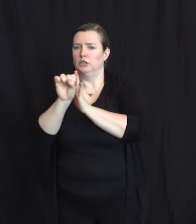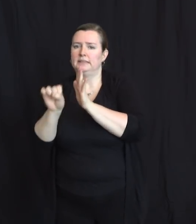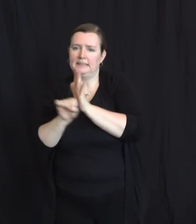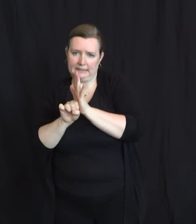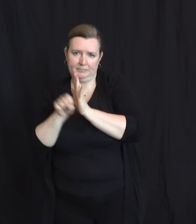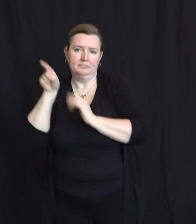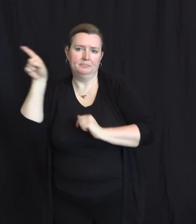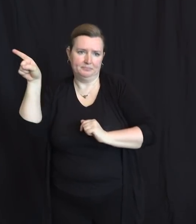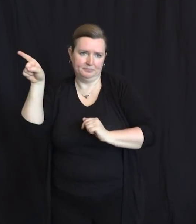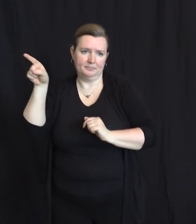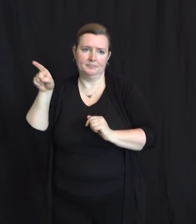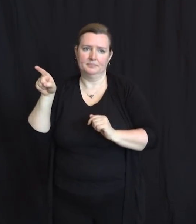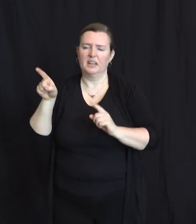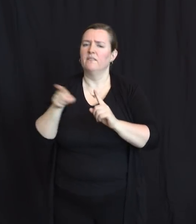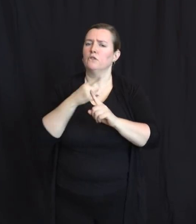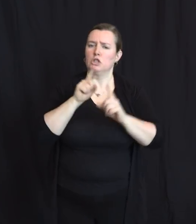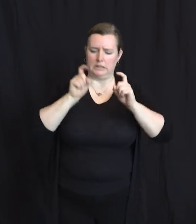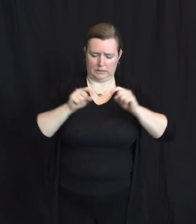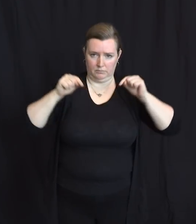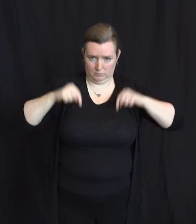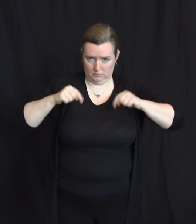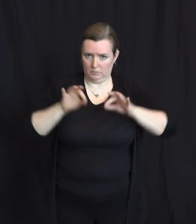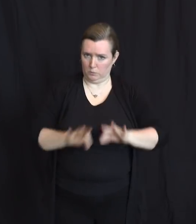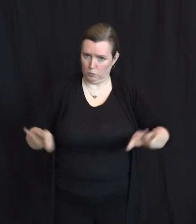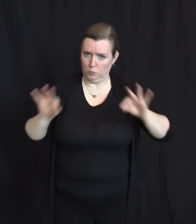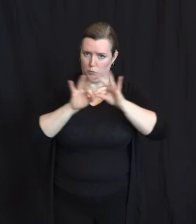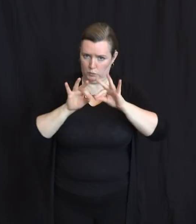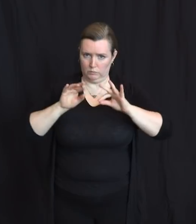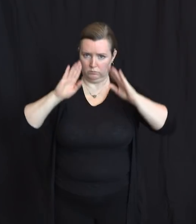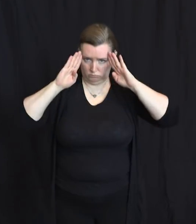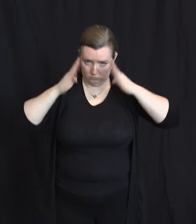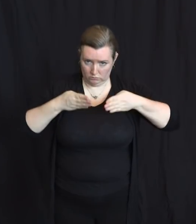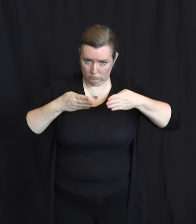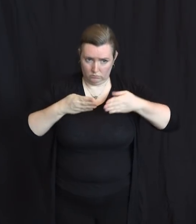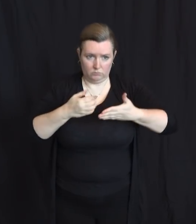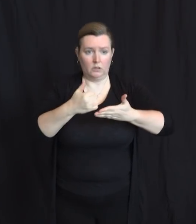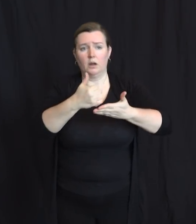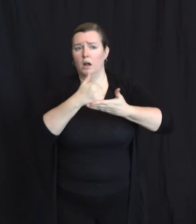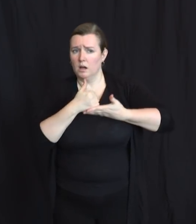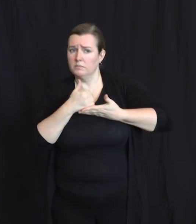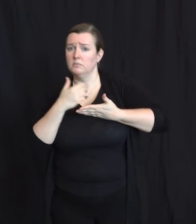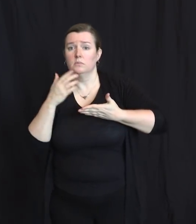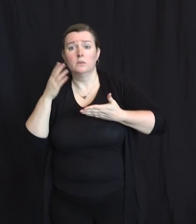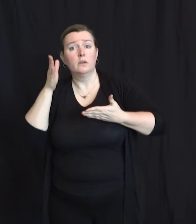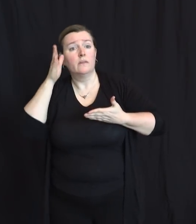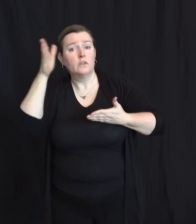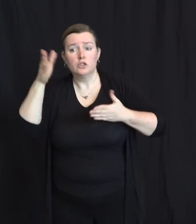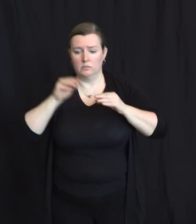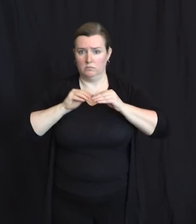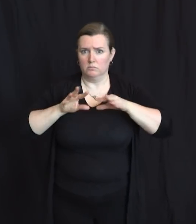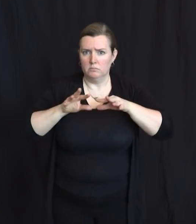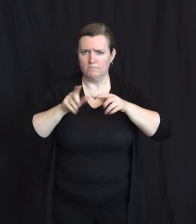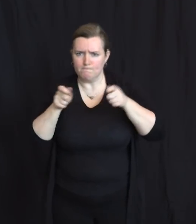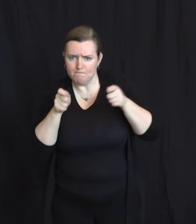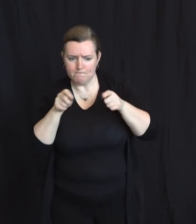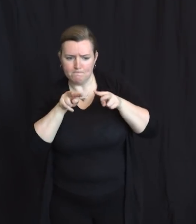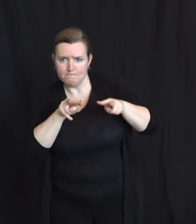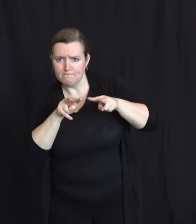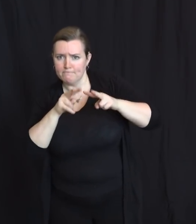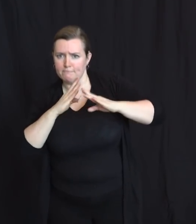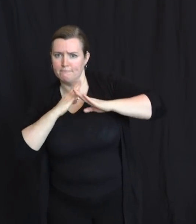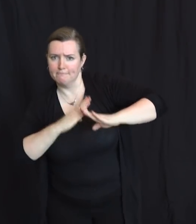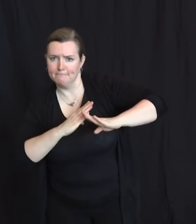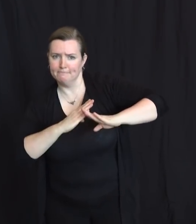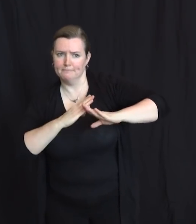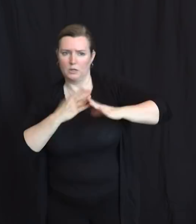be able to take the necessary steps to contain future cases and prevent them from becoming boomerang outbreaks.